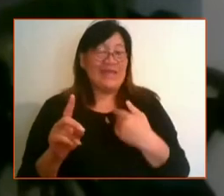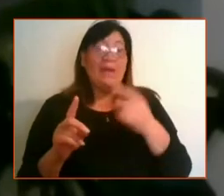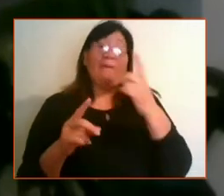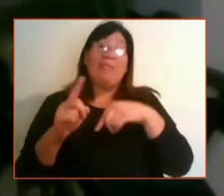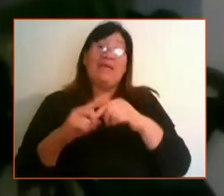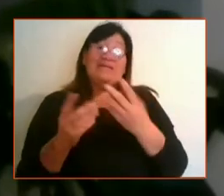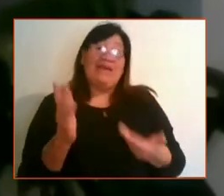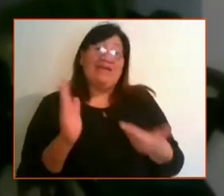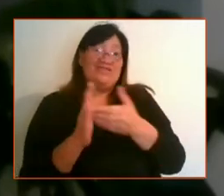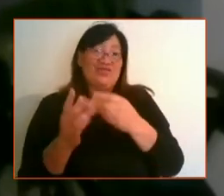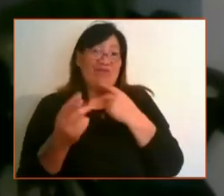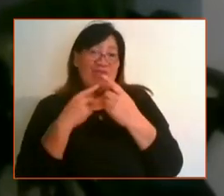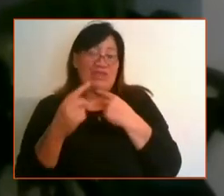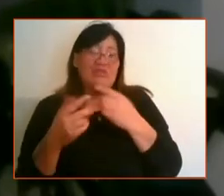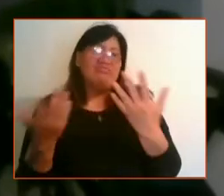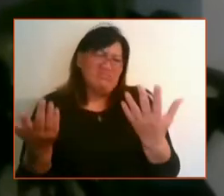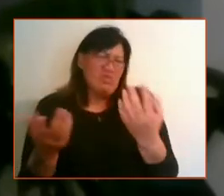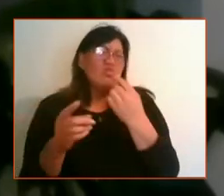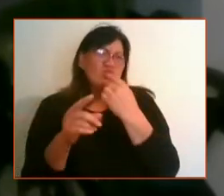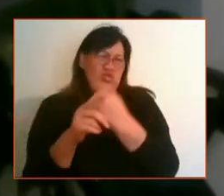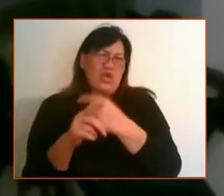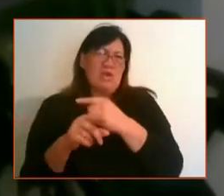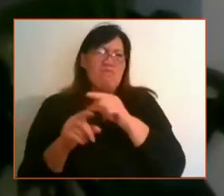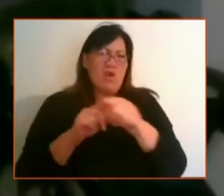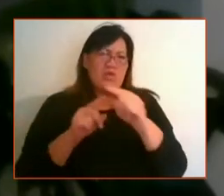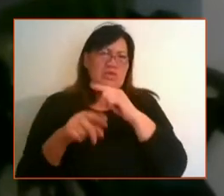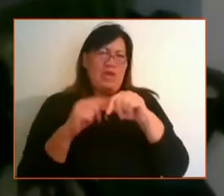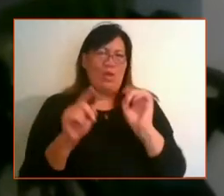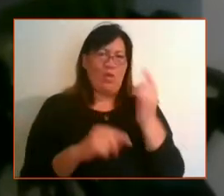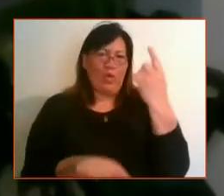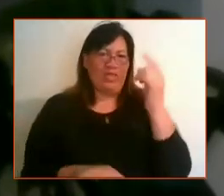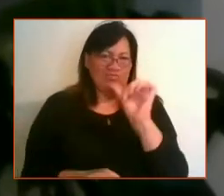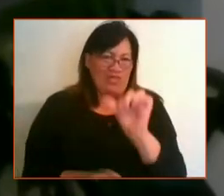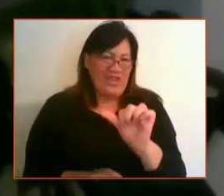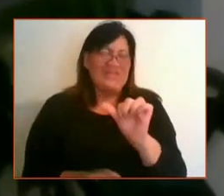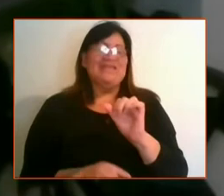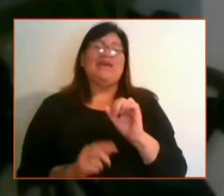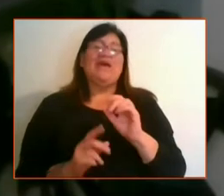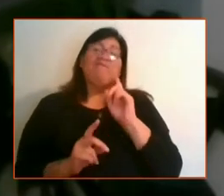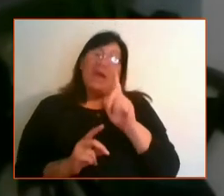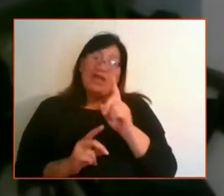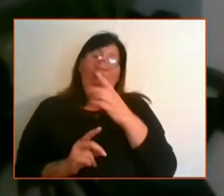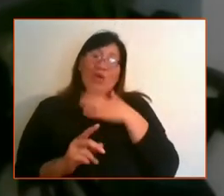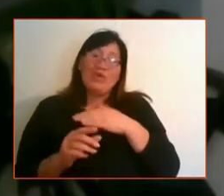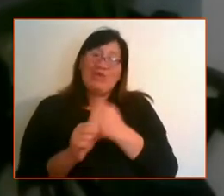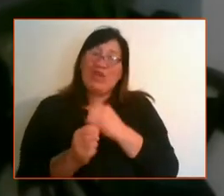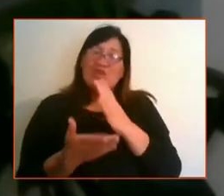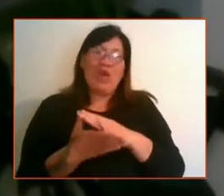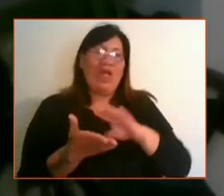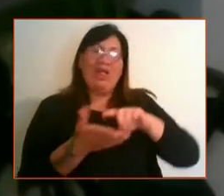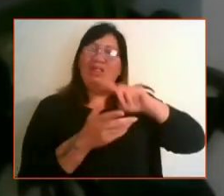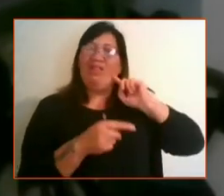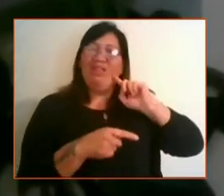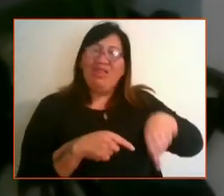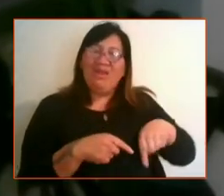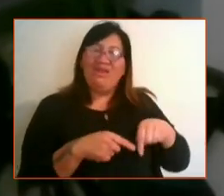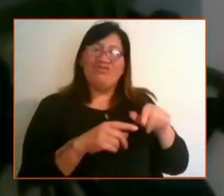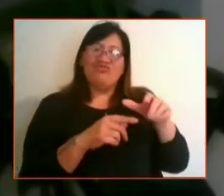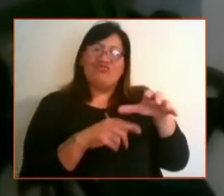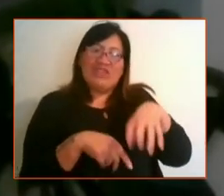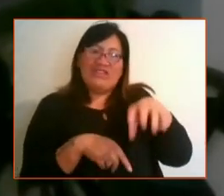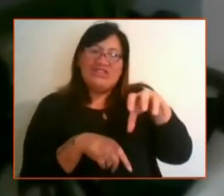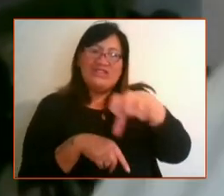note that tonight, obviously, we're talking primarily about Tāmaki Makaurau, but I want to make sure that we don't neglect the regions in